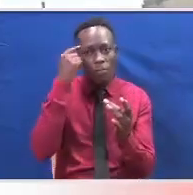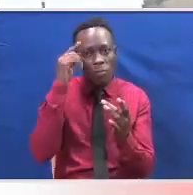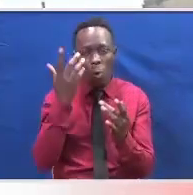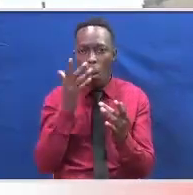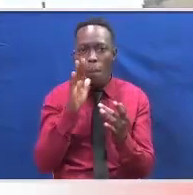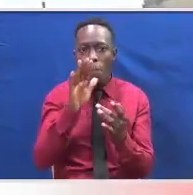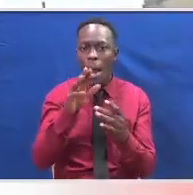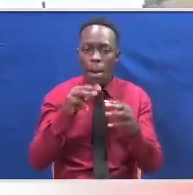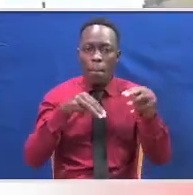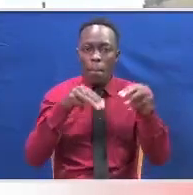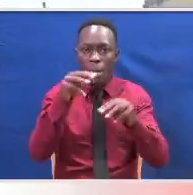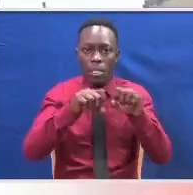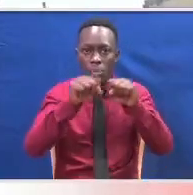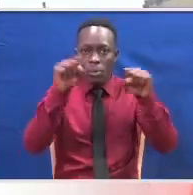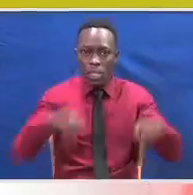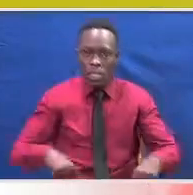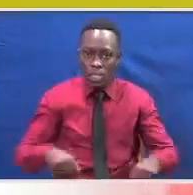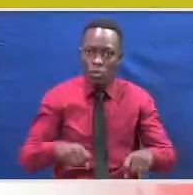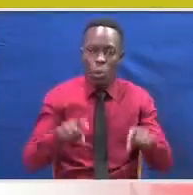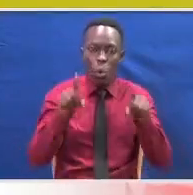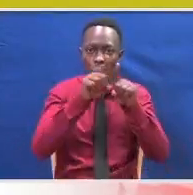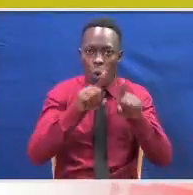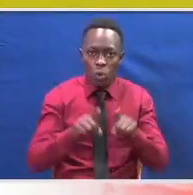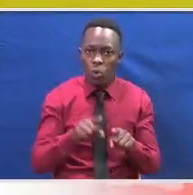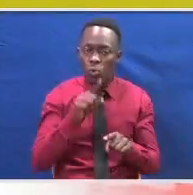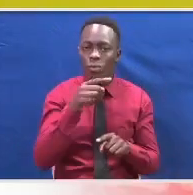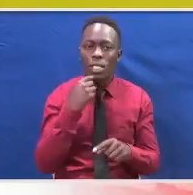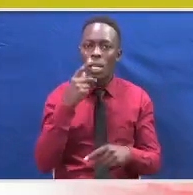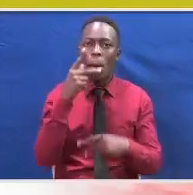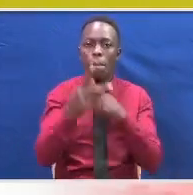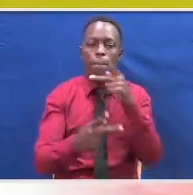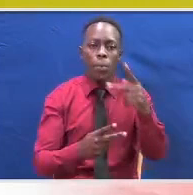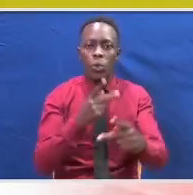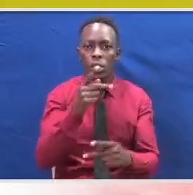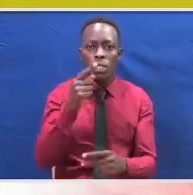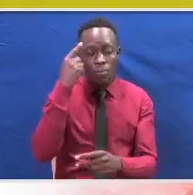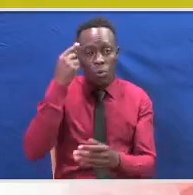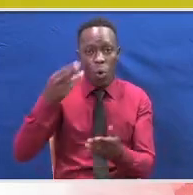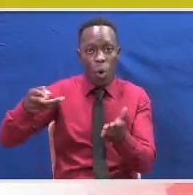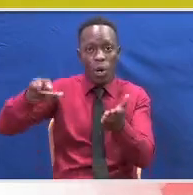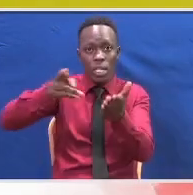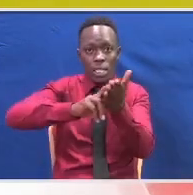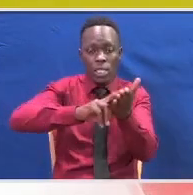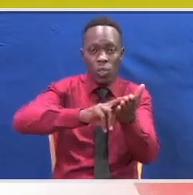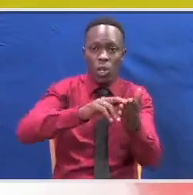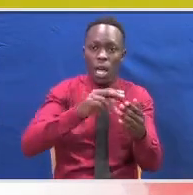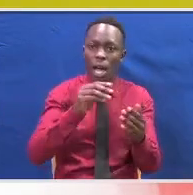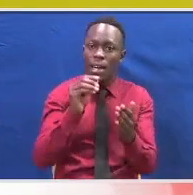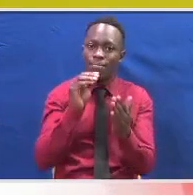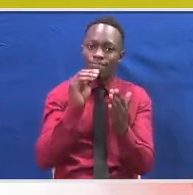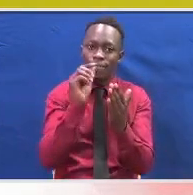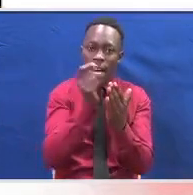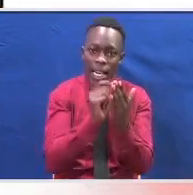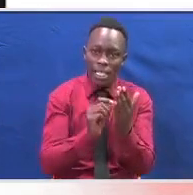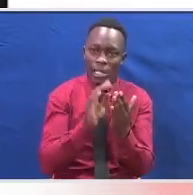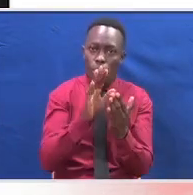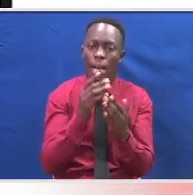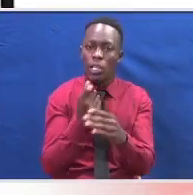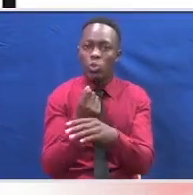management system. Nderito advised on the process of deregistration, starting with writing a notice of